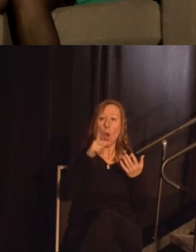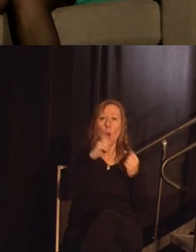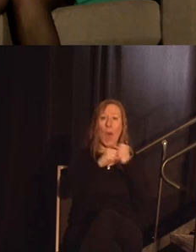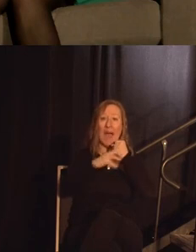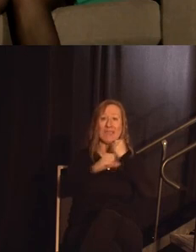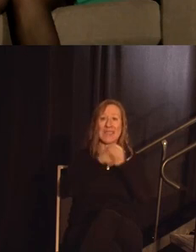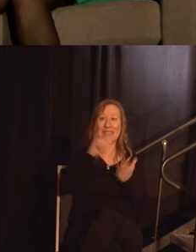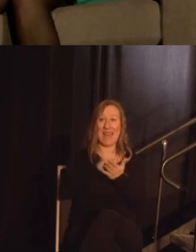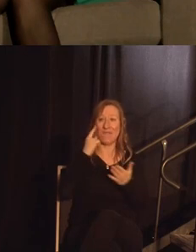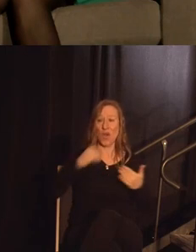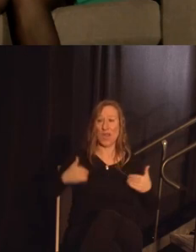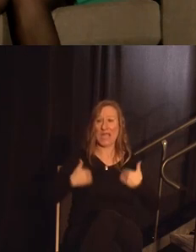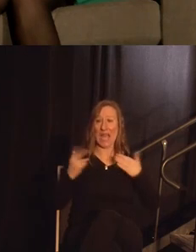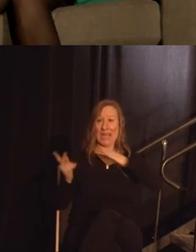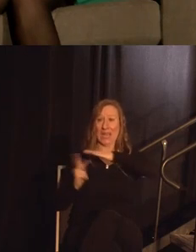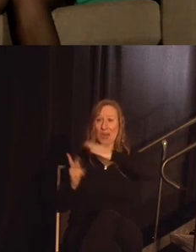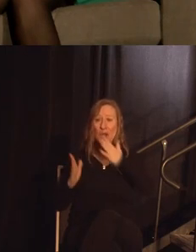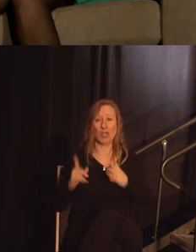White House.